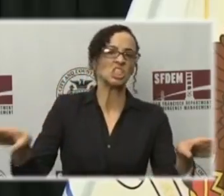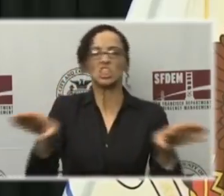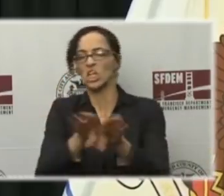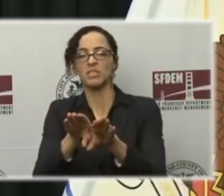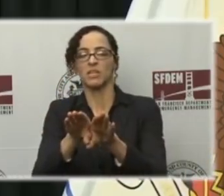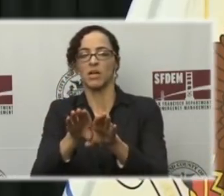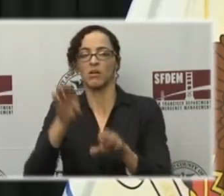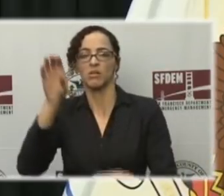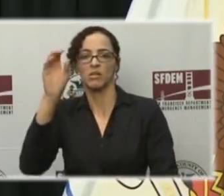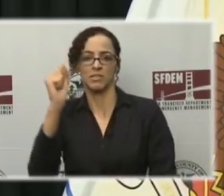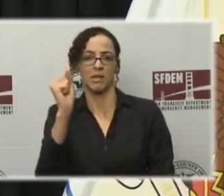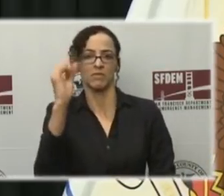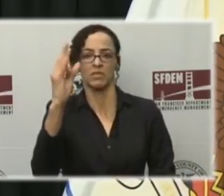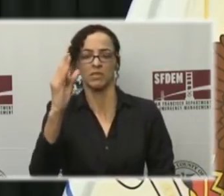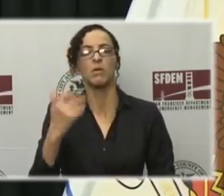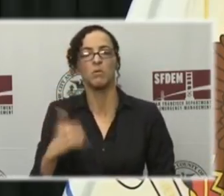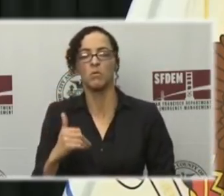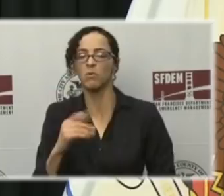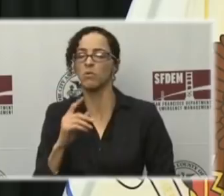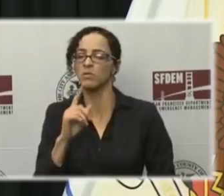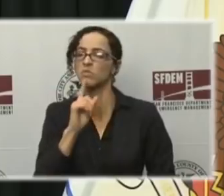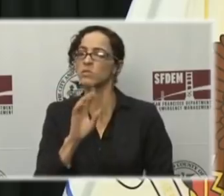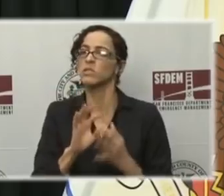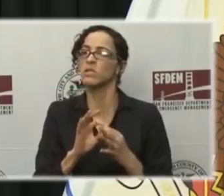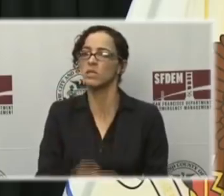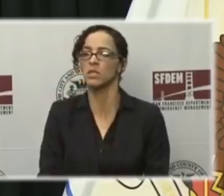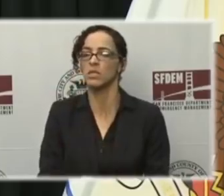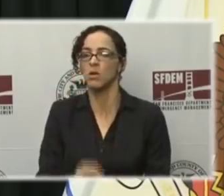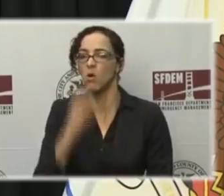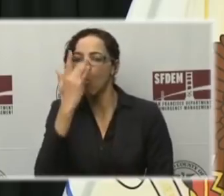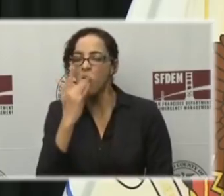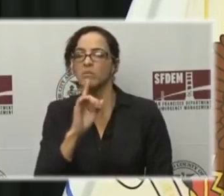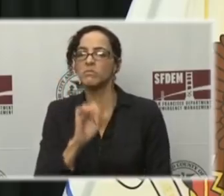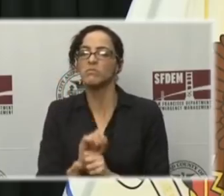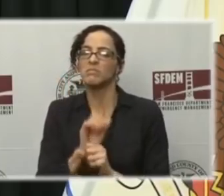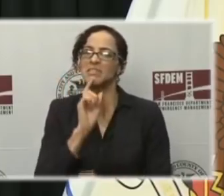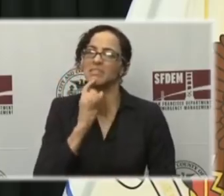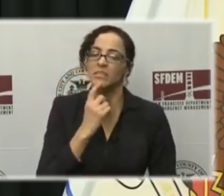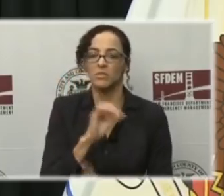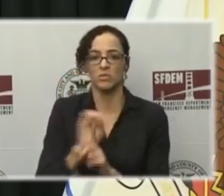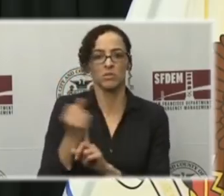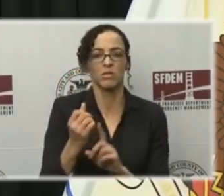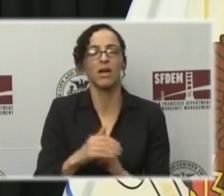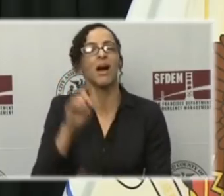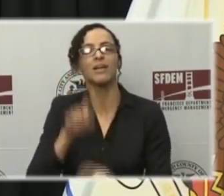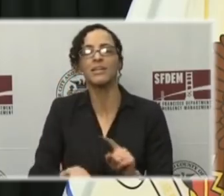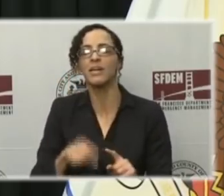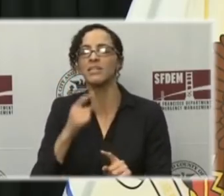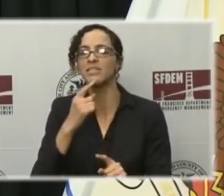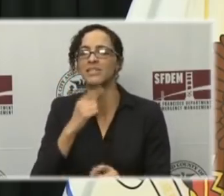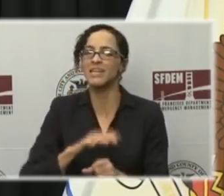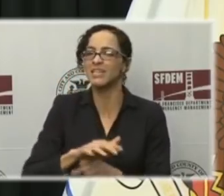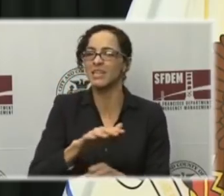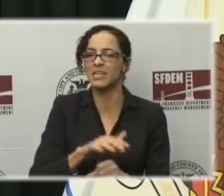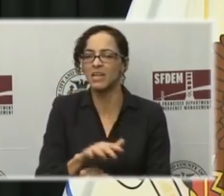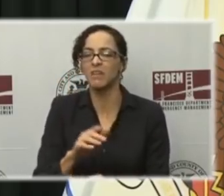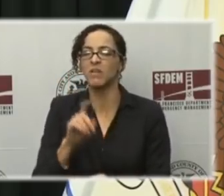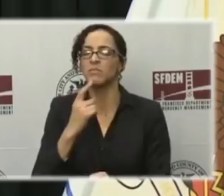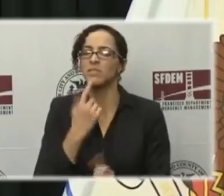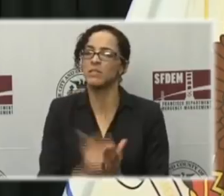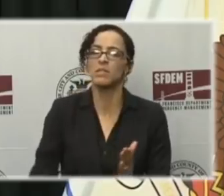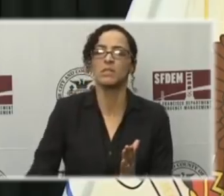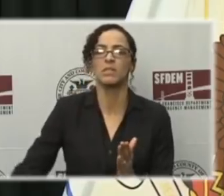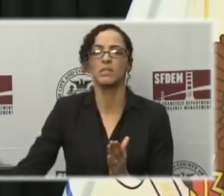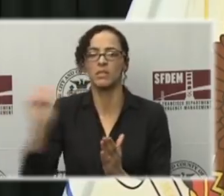with how serious this is. I can't reiterate enough how important it is for all of